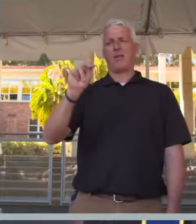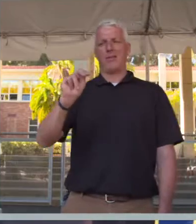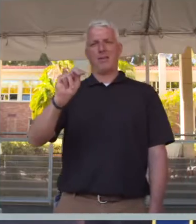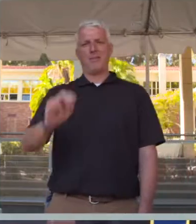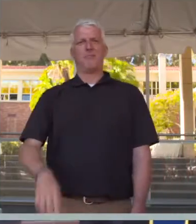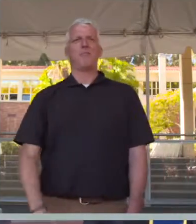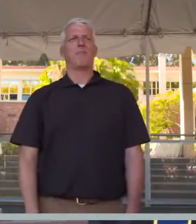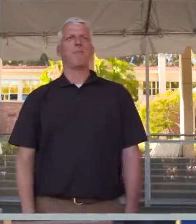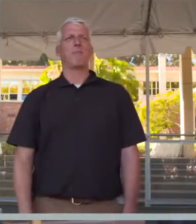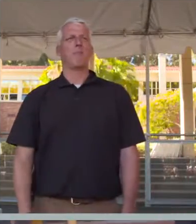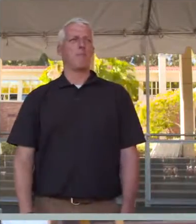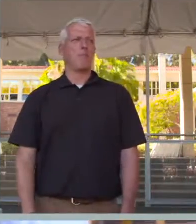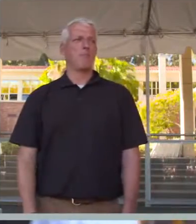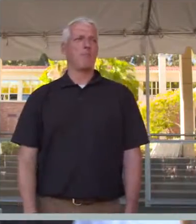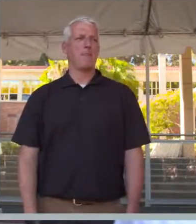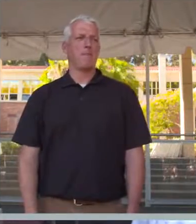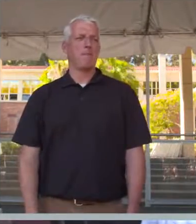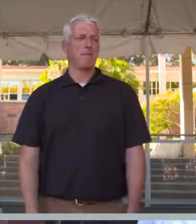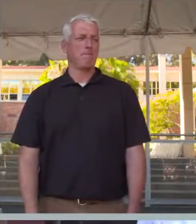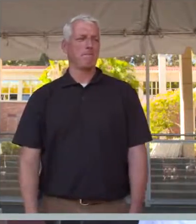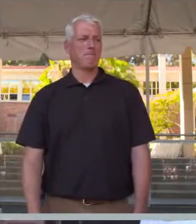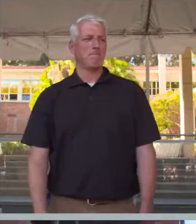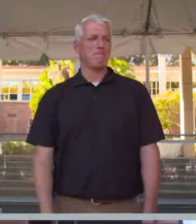Jungjun Liang.